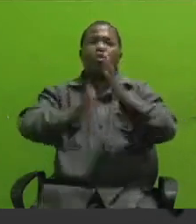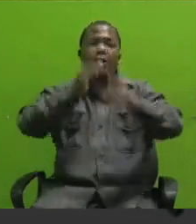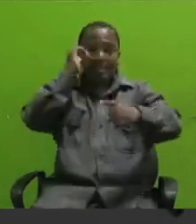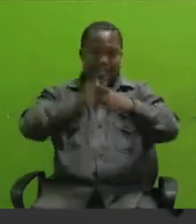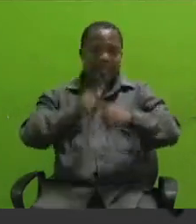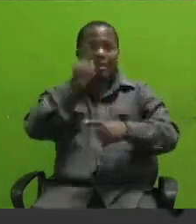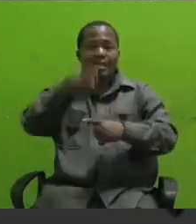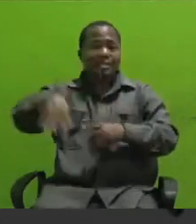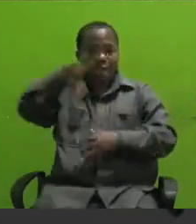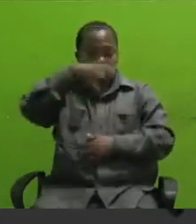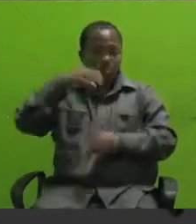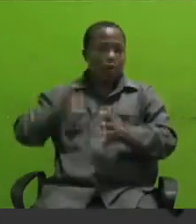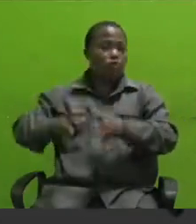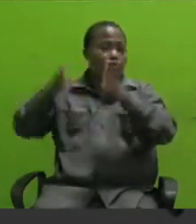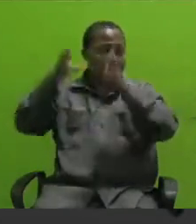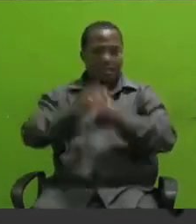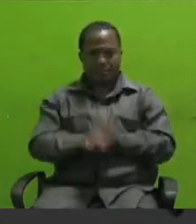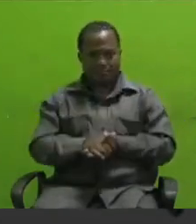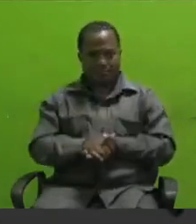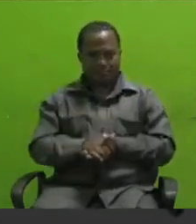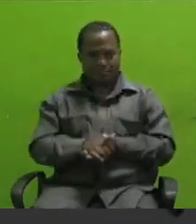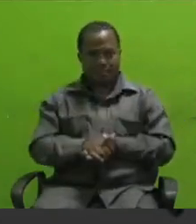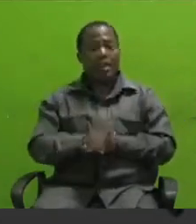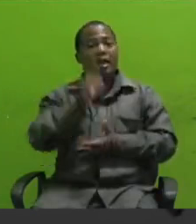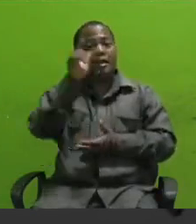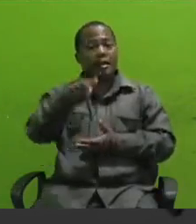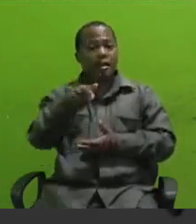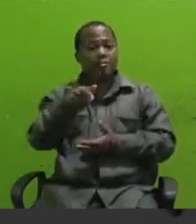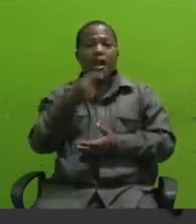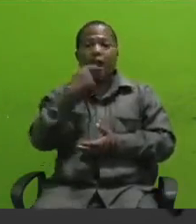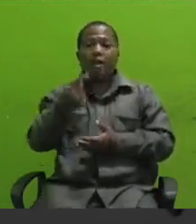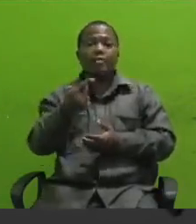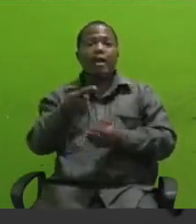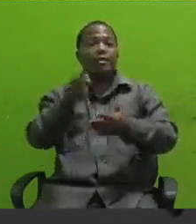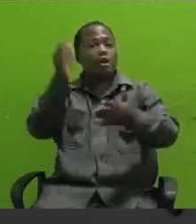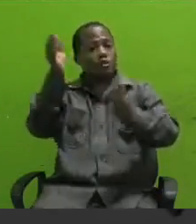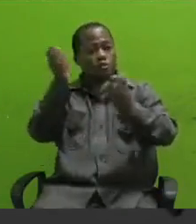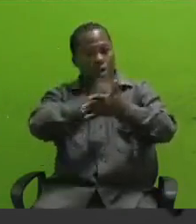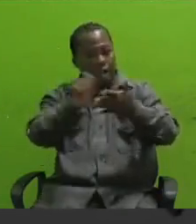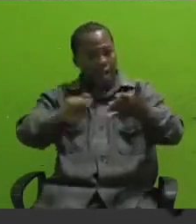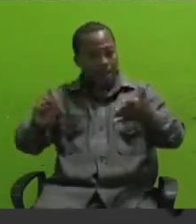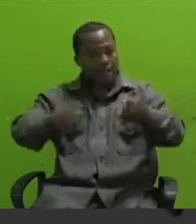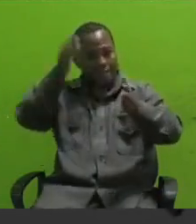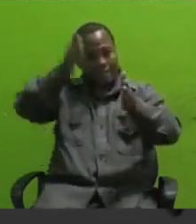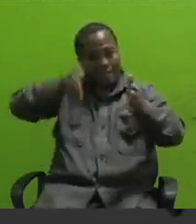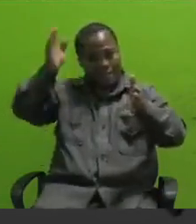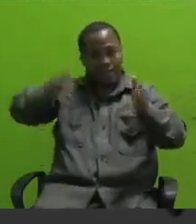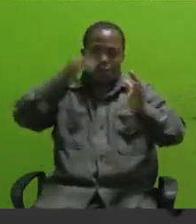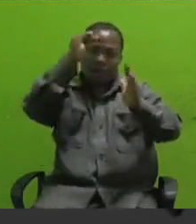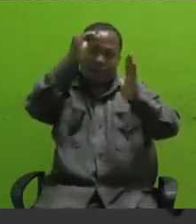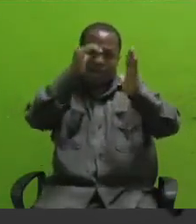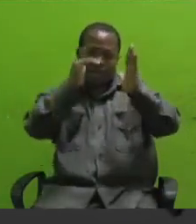are printed on those containers. Then you're going to complete the table by listing